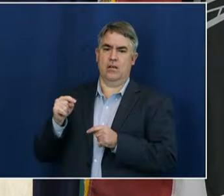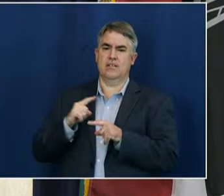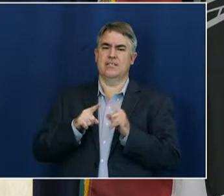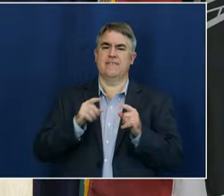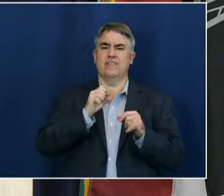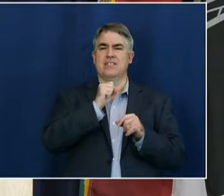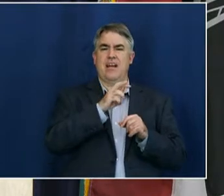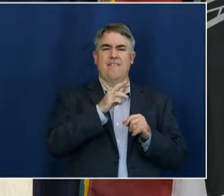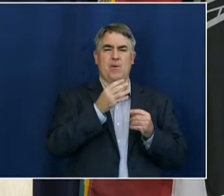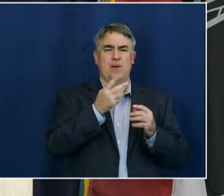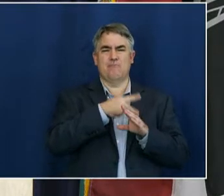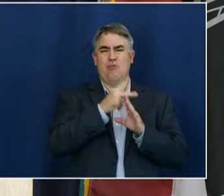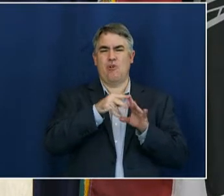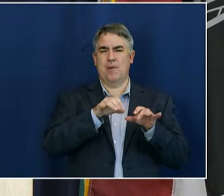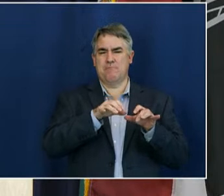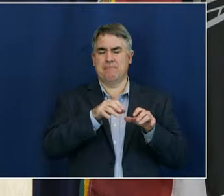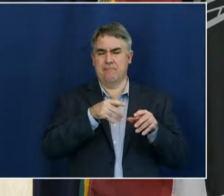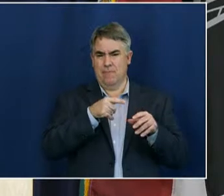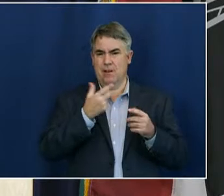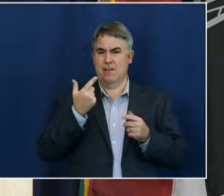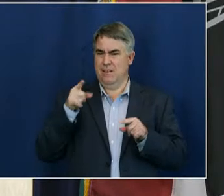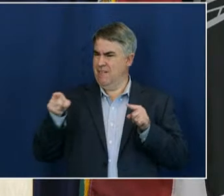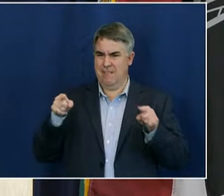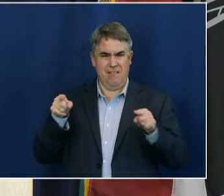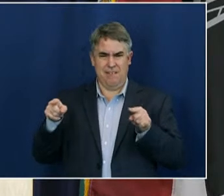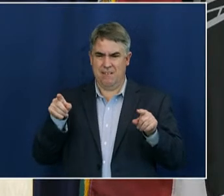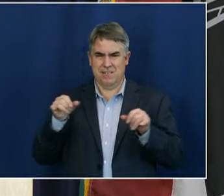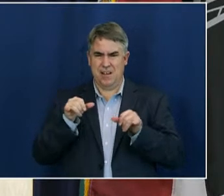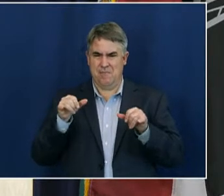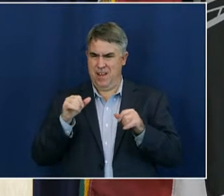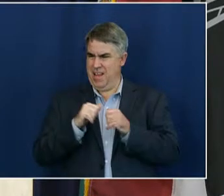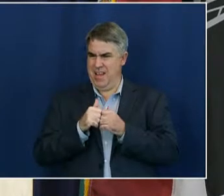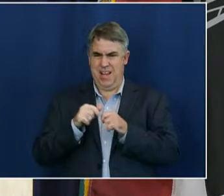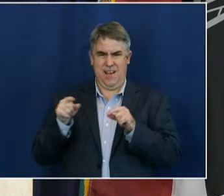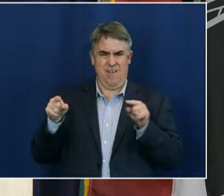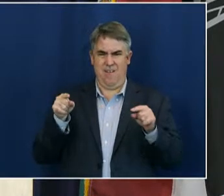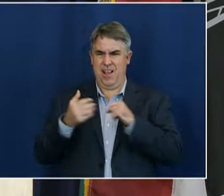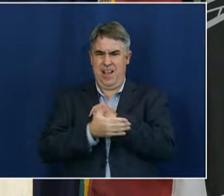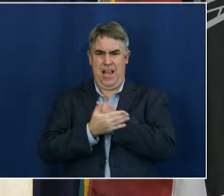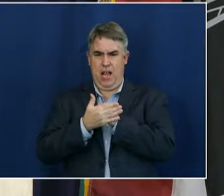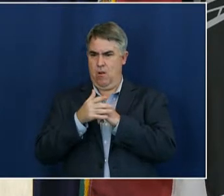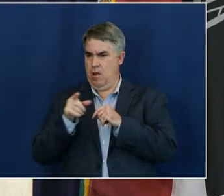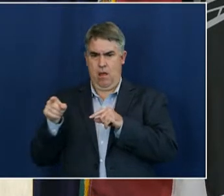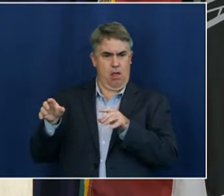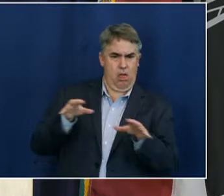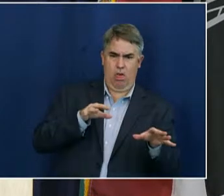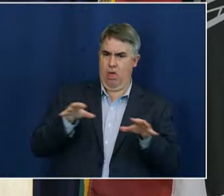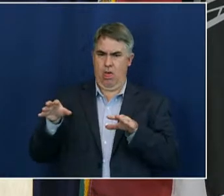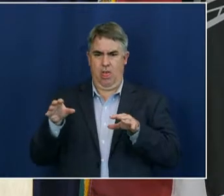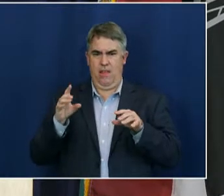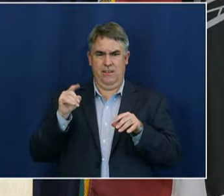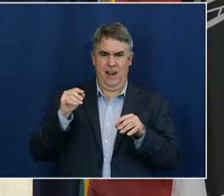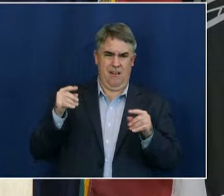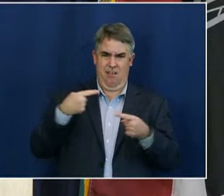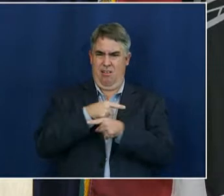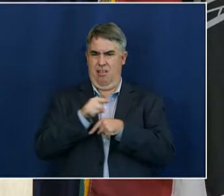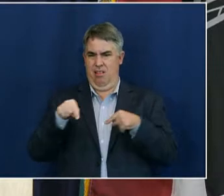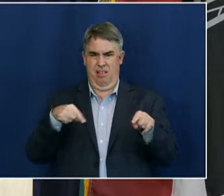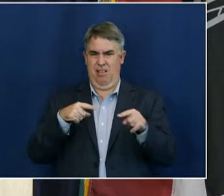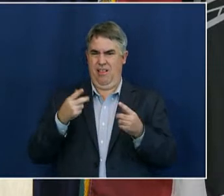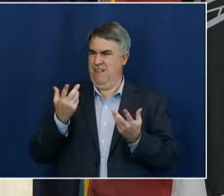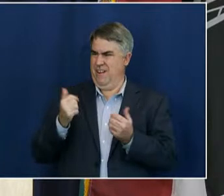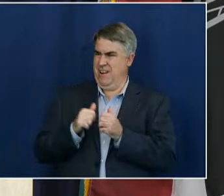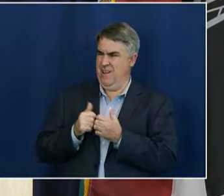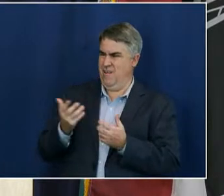before. How will the county and other providers be able to manage data entry for both? And third part is, how exactly is